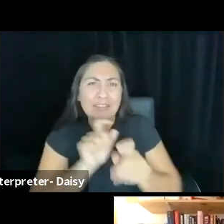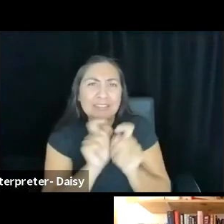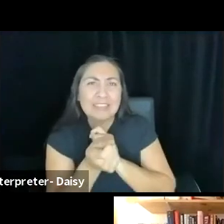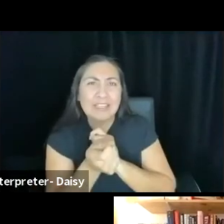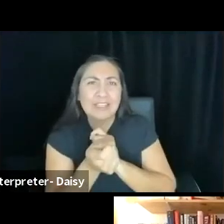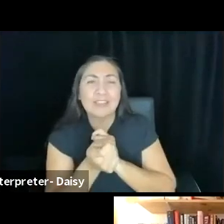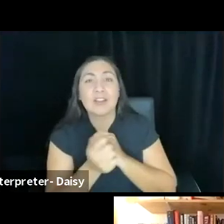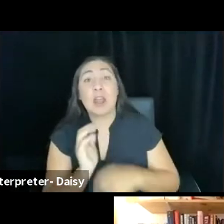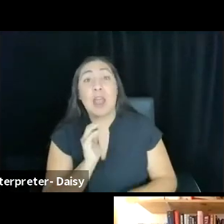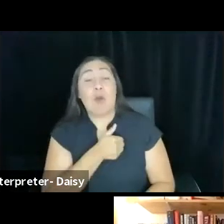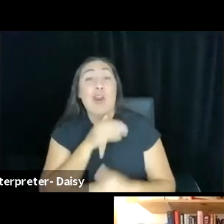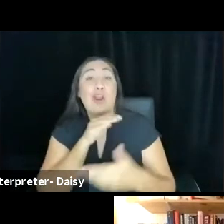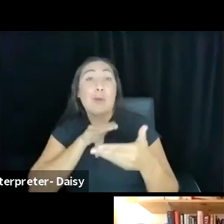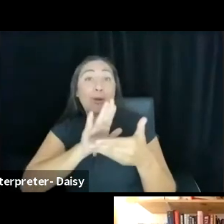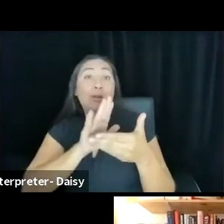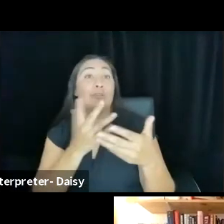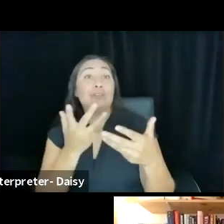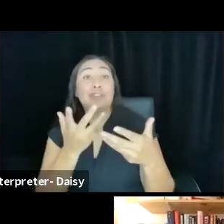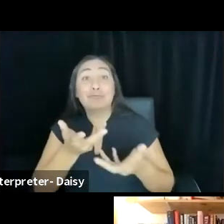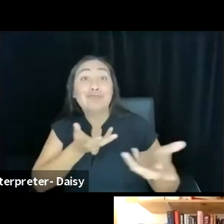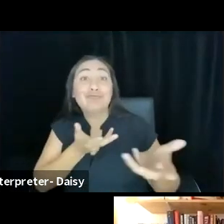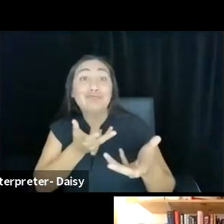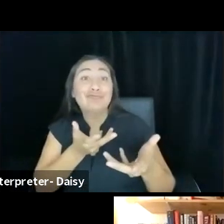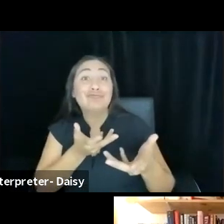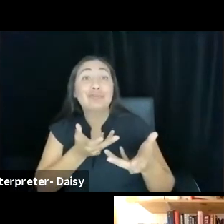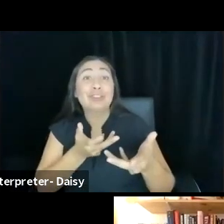to engaging with our community, because it's